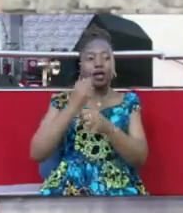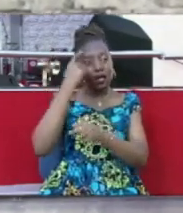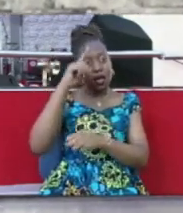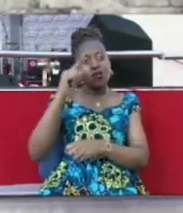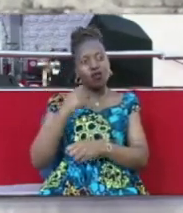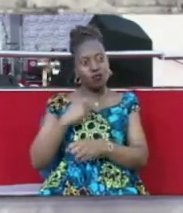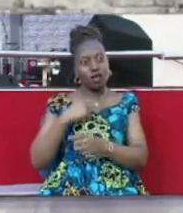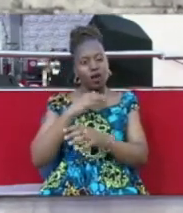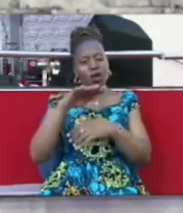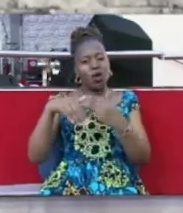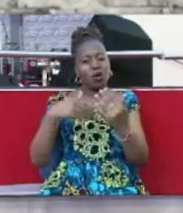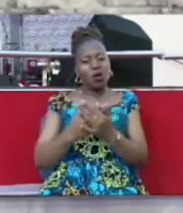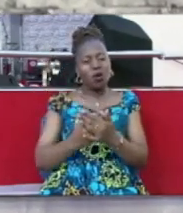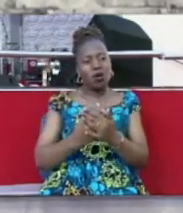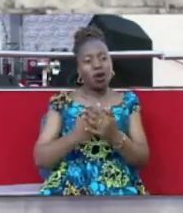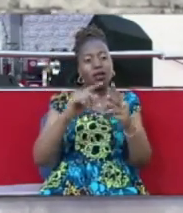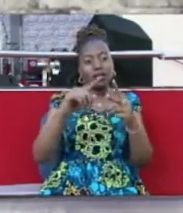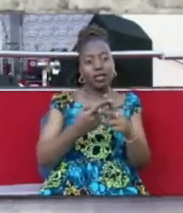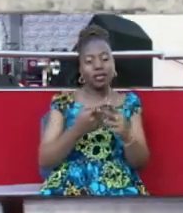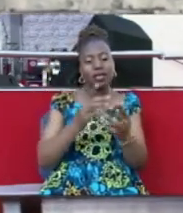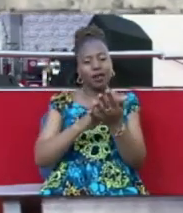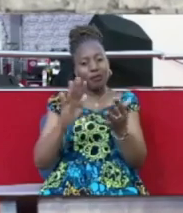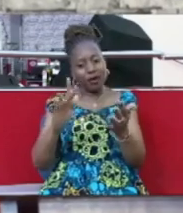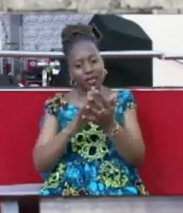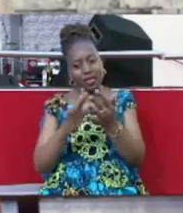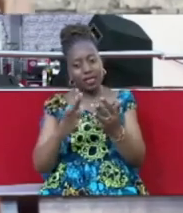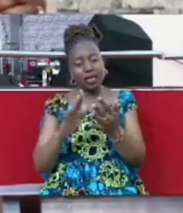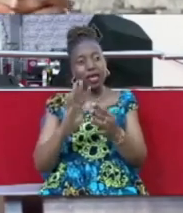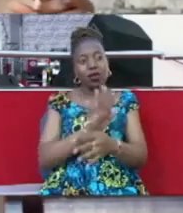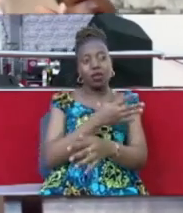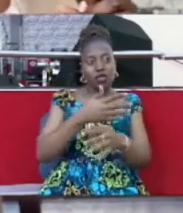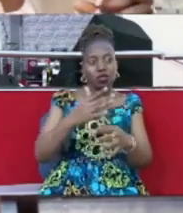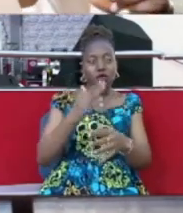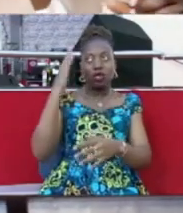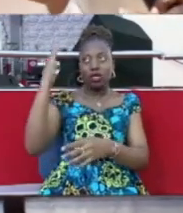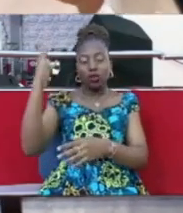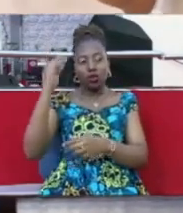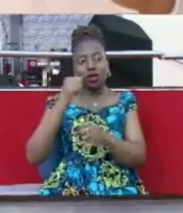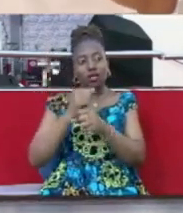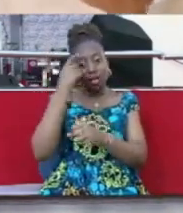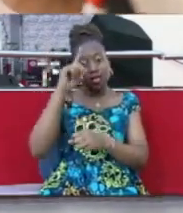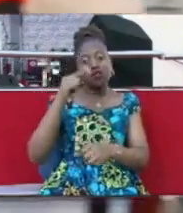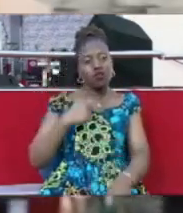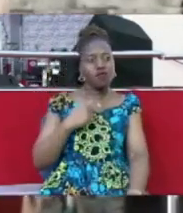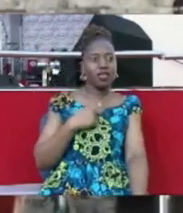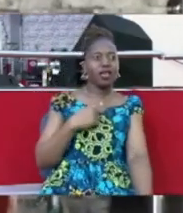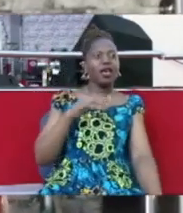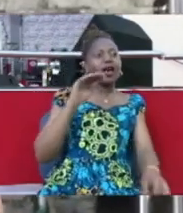us decided to start praising amenitendea. Mmoja wetu akaimba vile vile. Ask your neighbor, alikuwa amekutendea